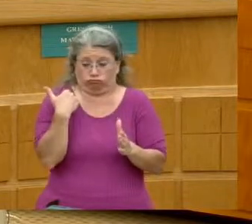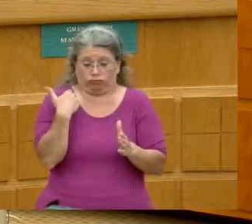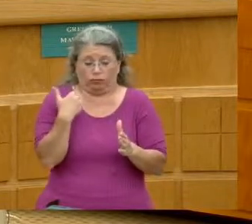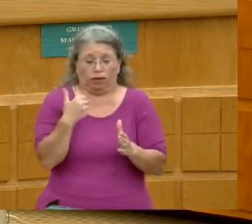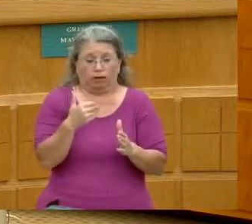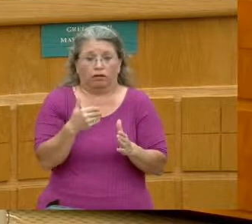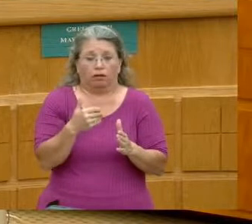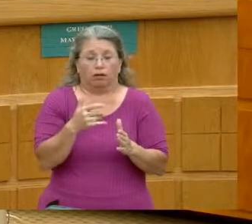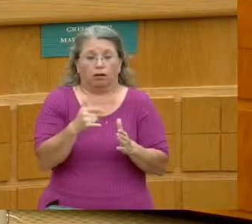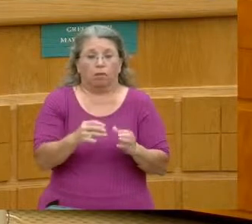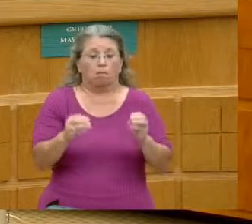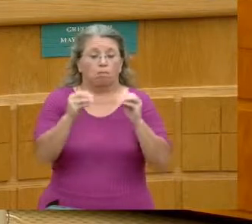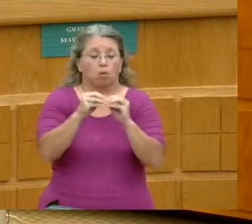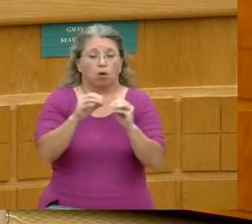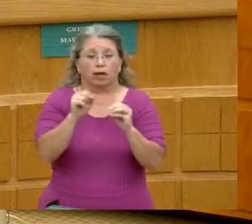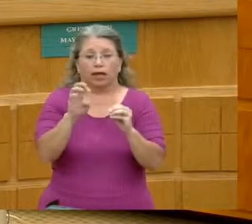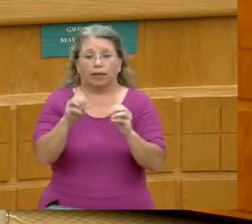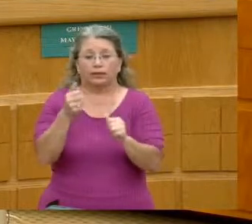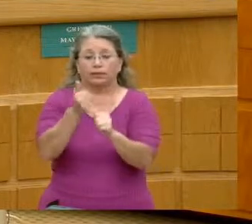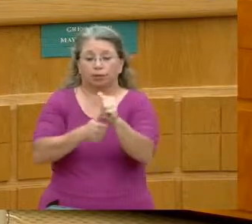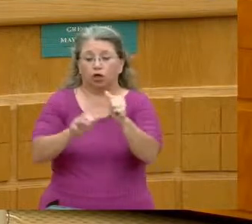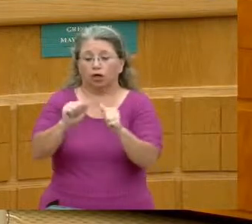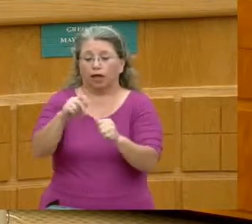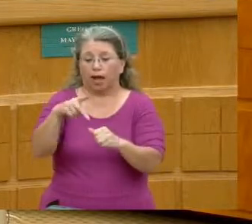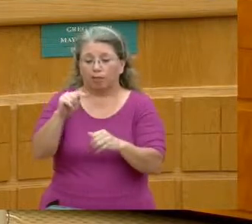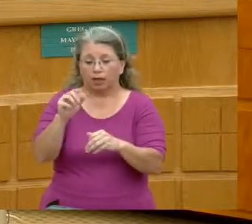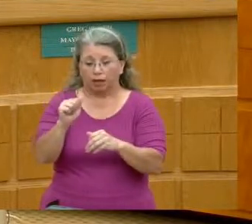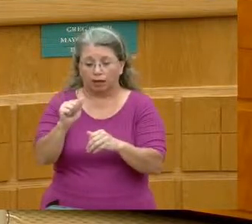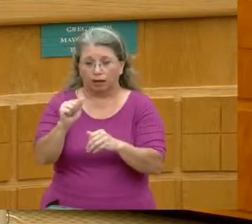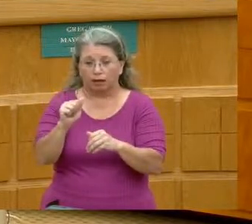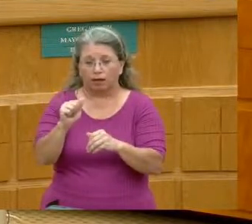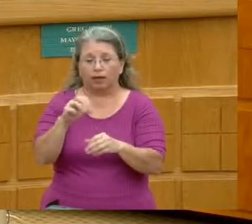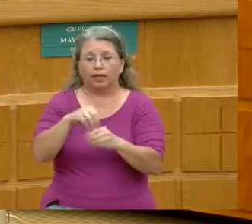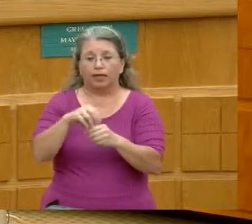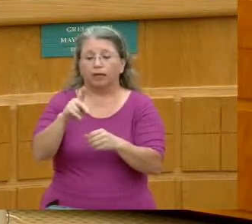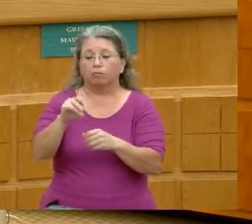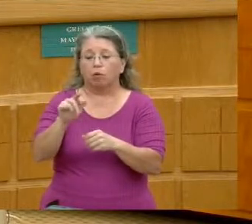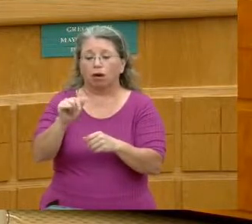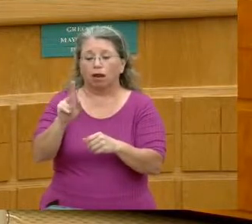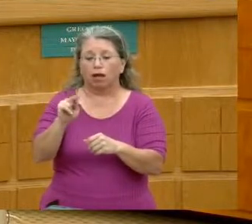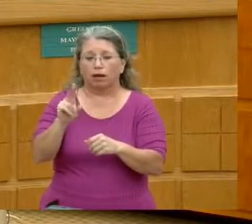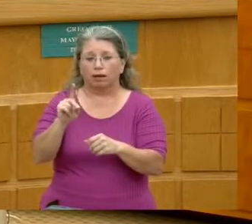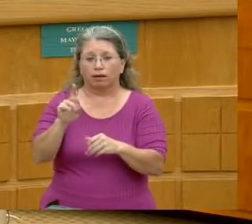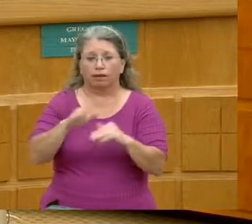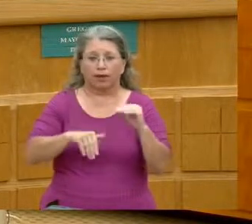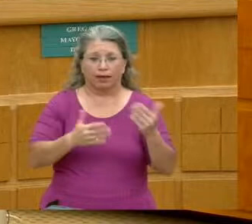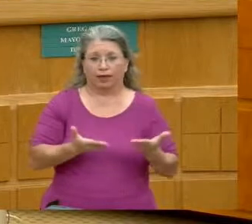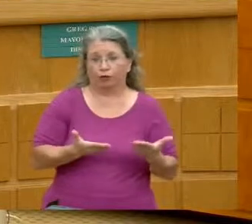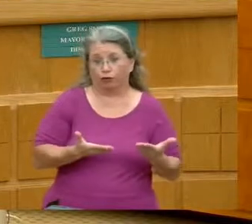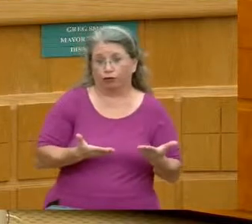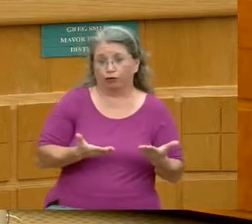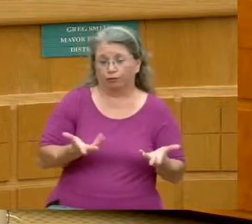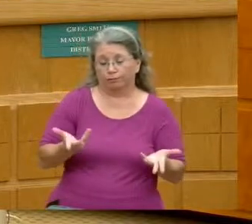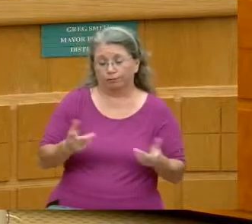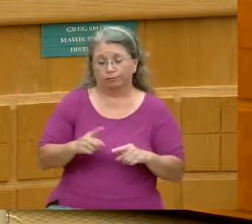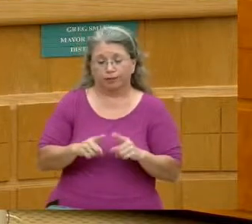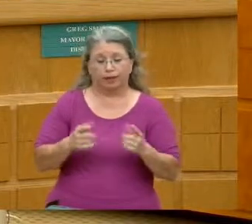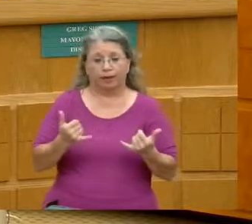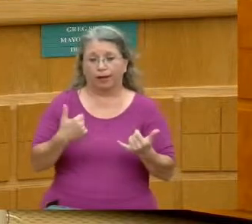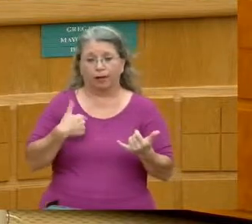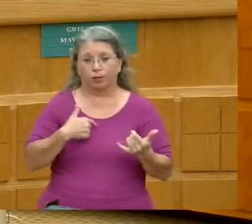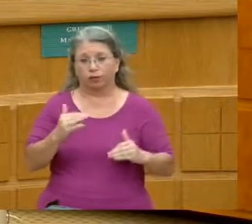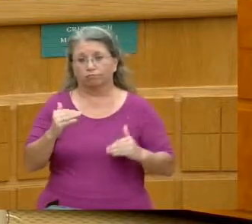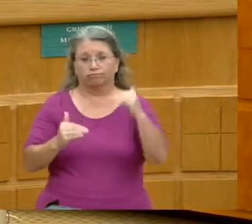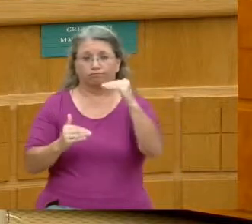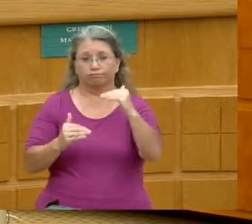more cases per capita in Portland than there were here in Nueces County, where we are today. What you should also pay attention to